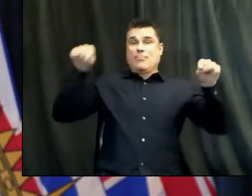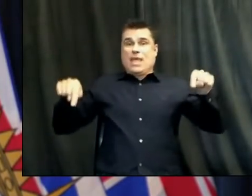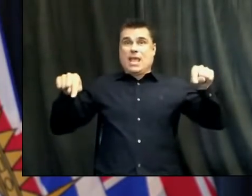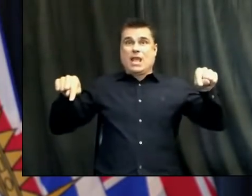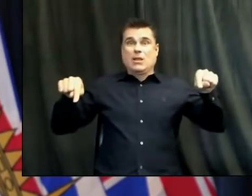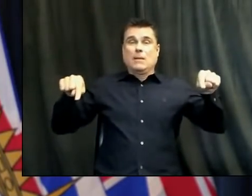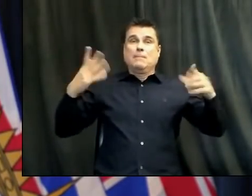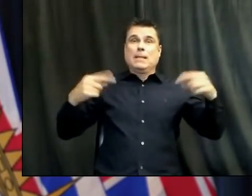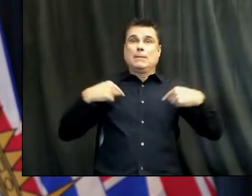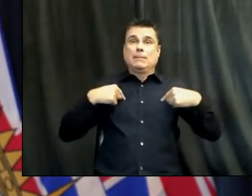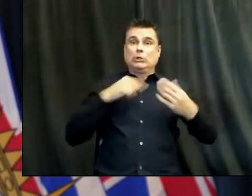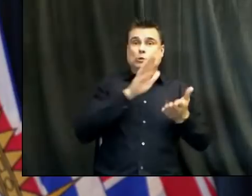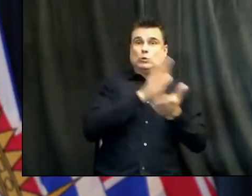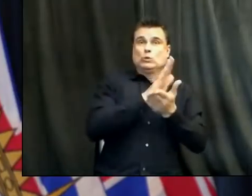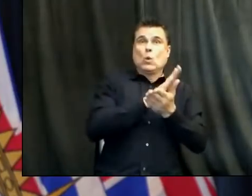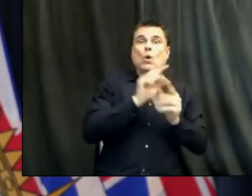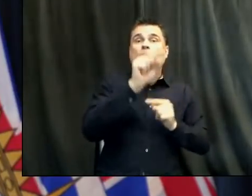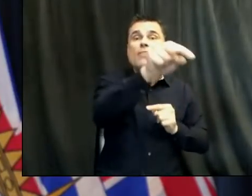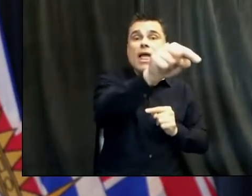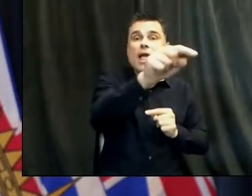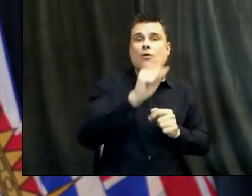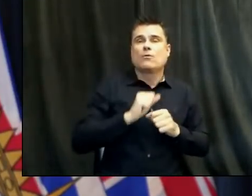school in a community that's